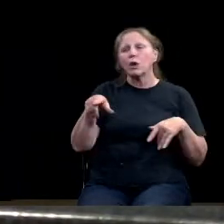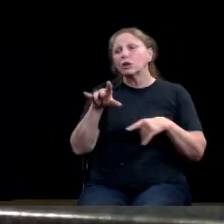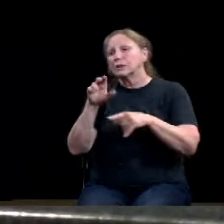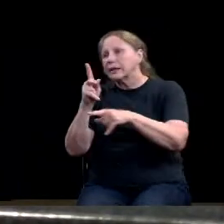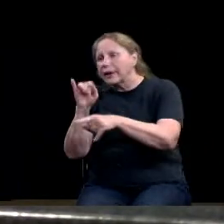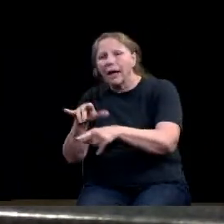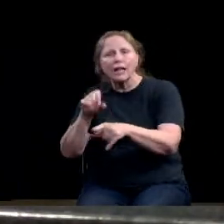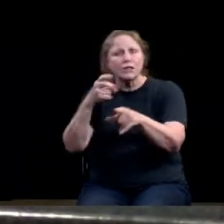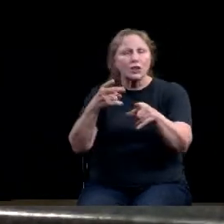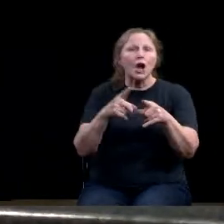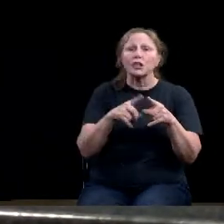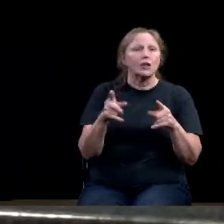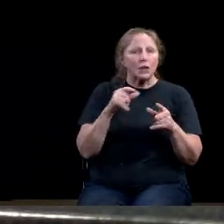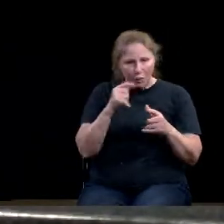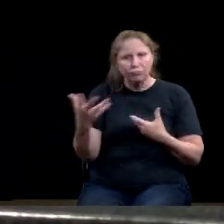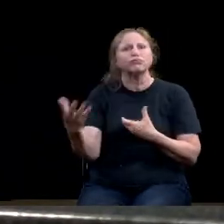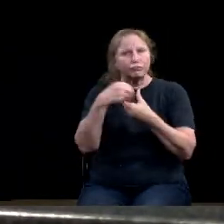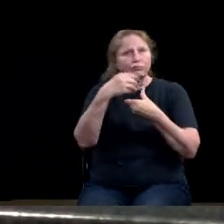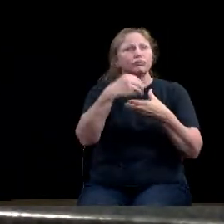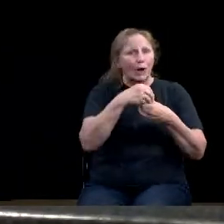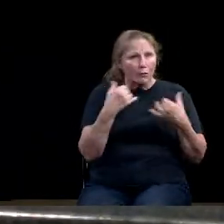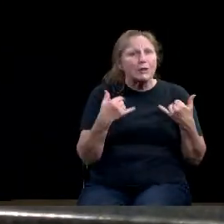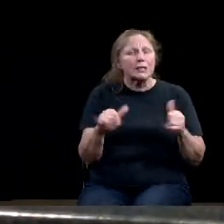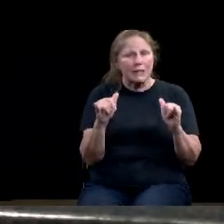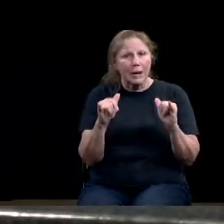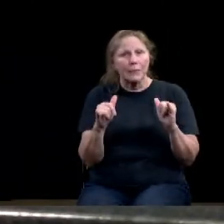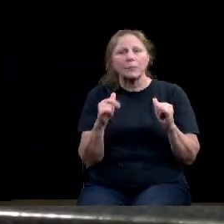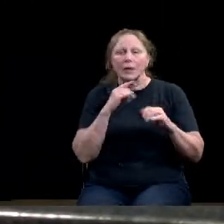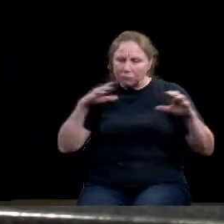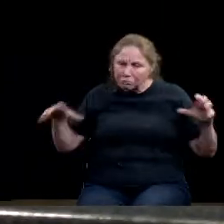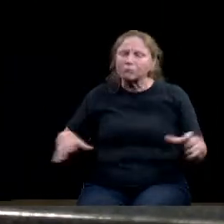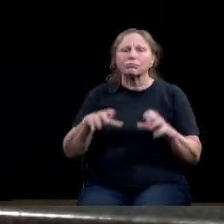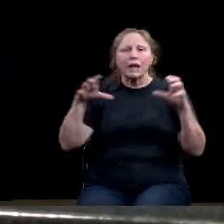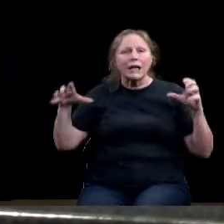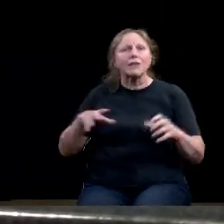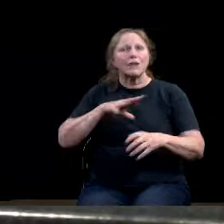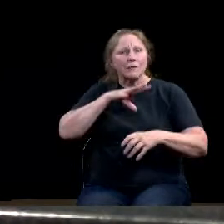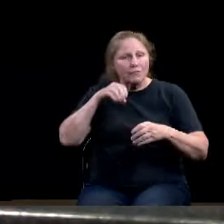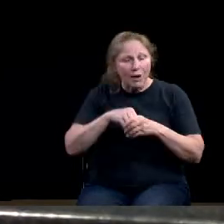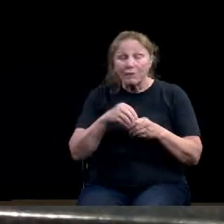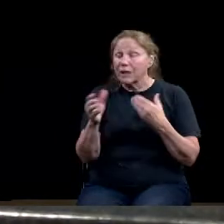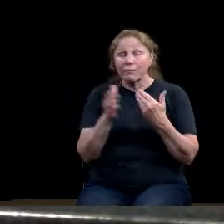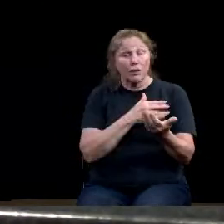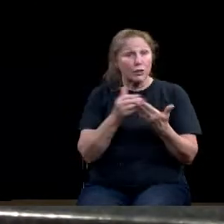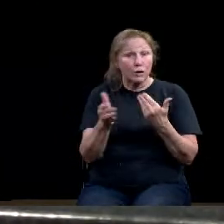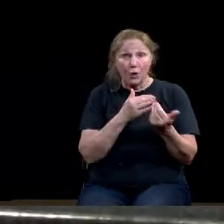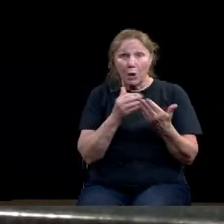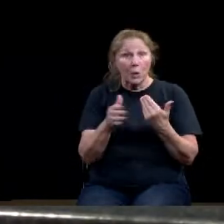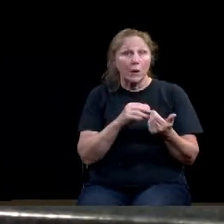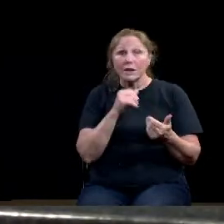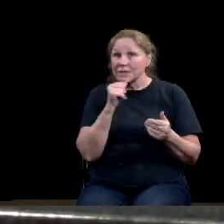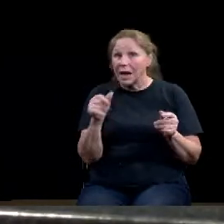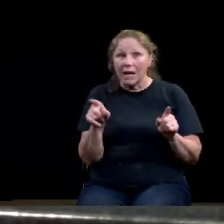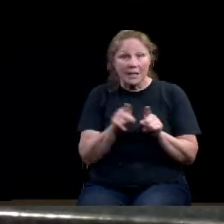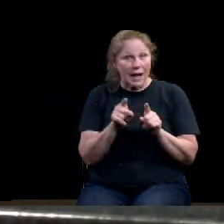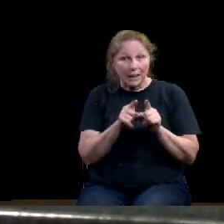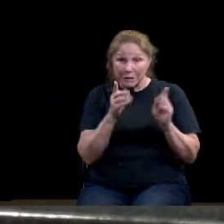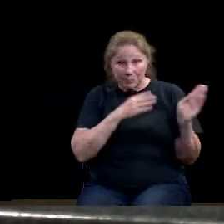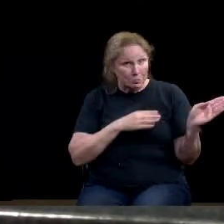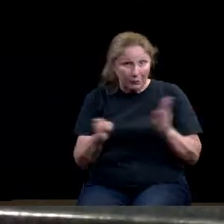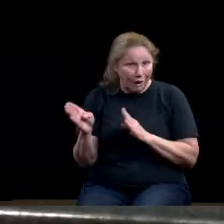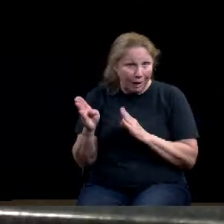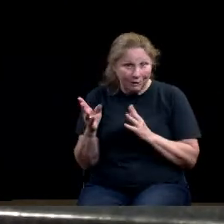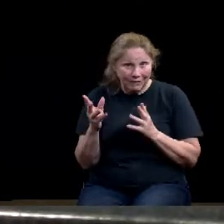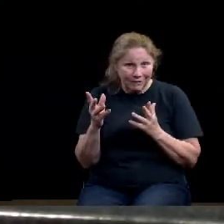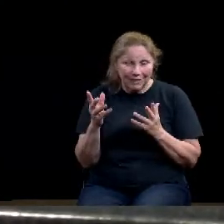the way it was supposed to start. We do things familially here, and without the work